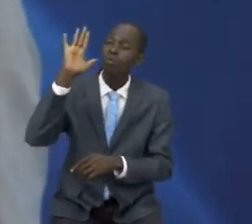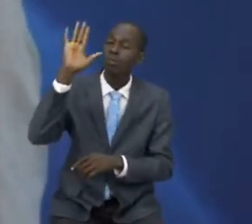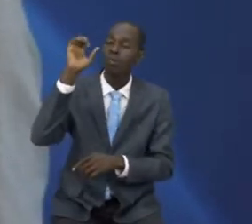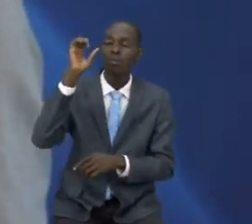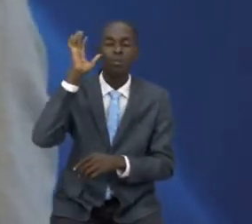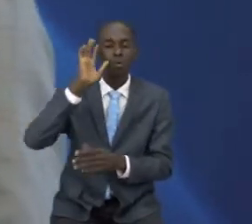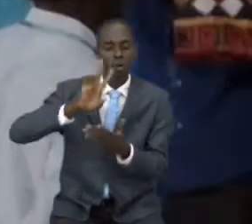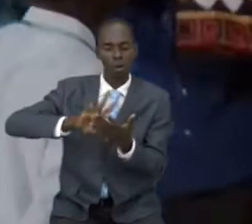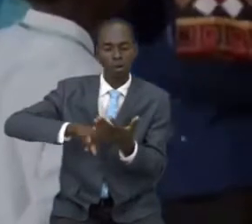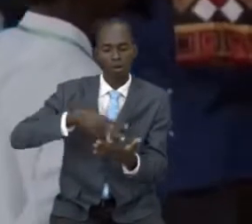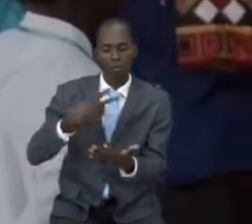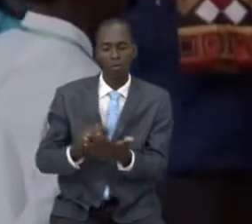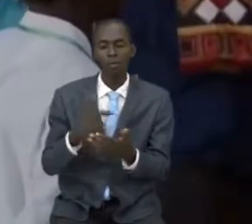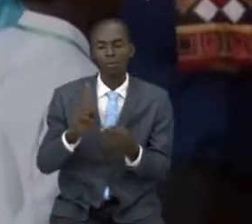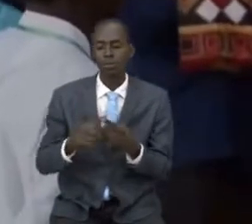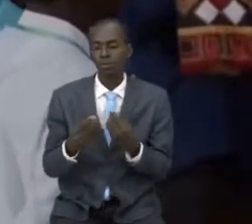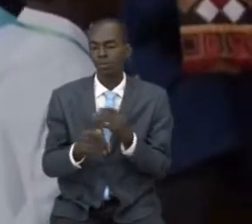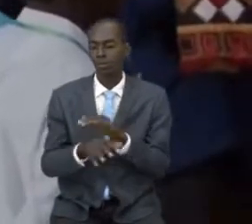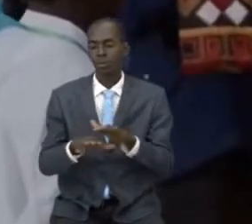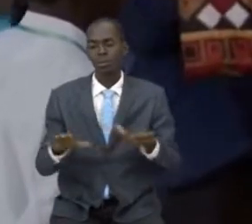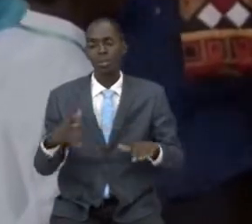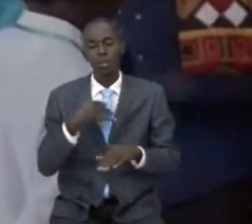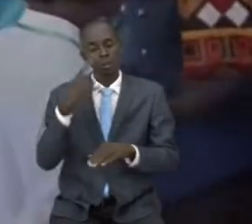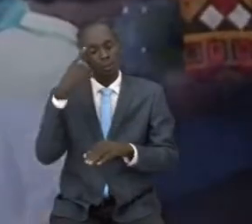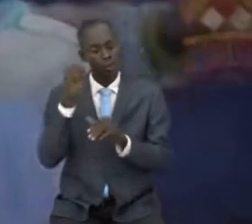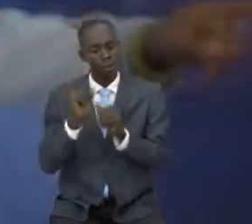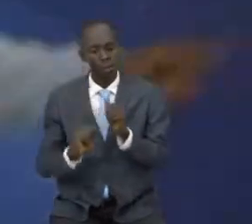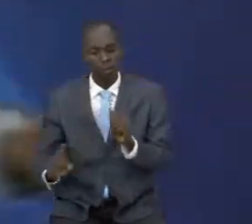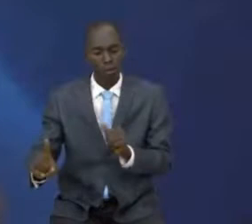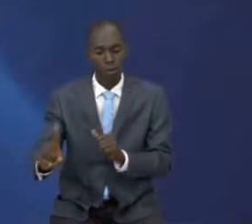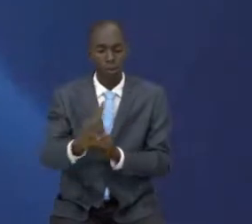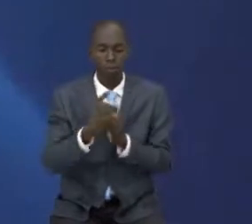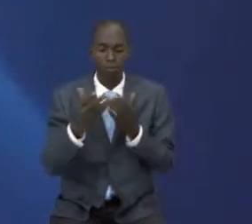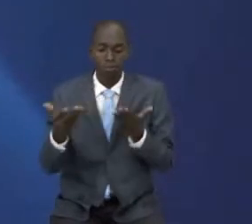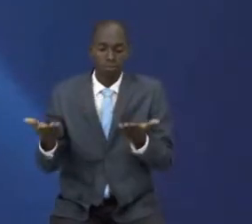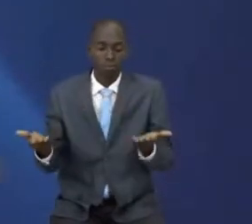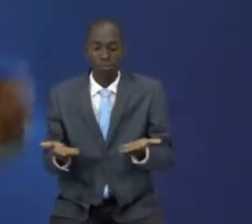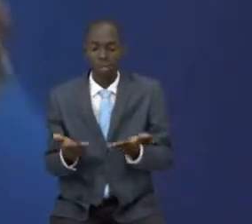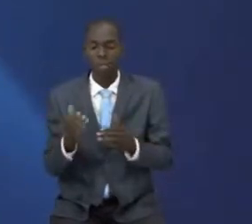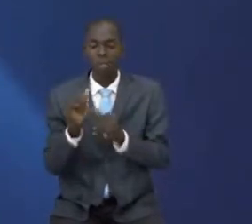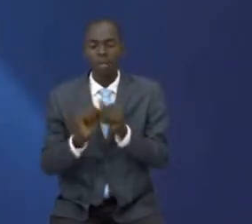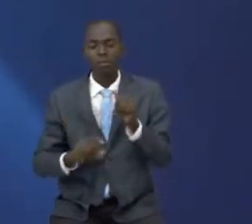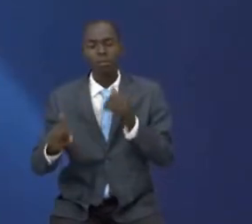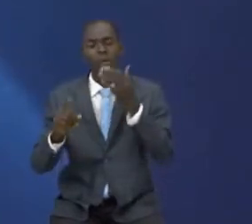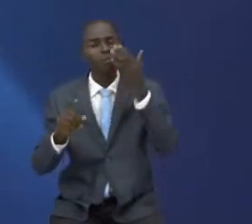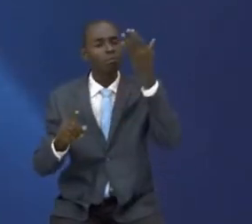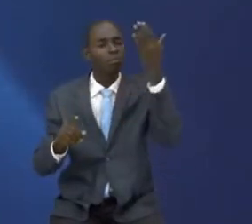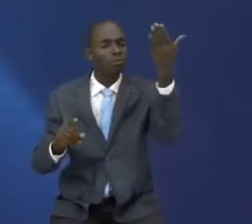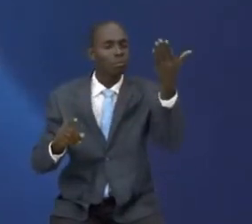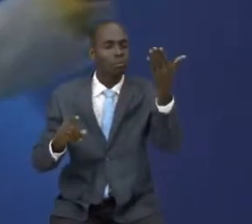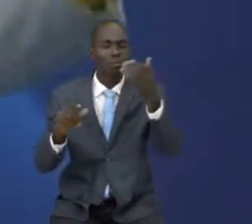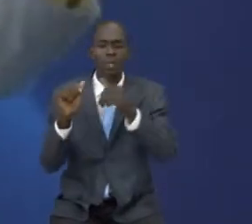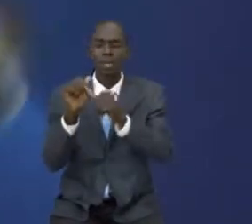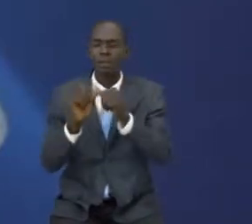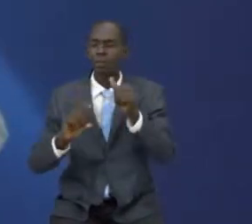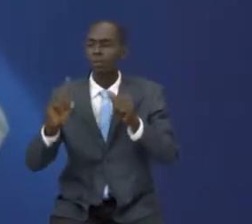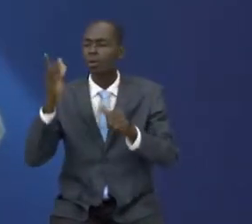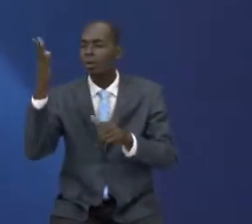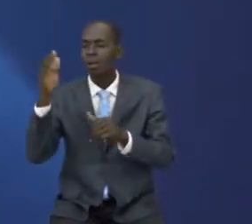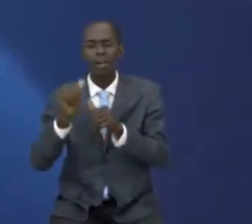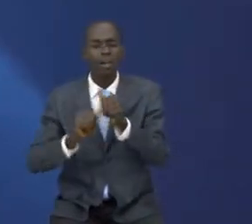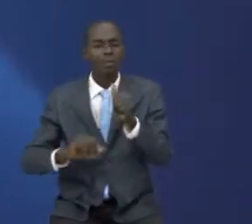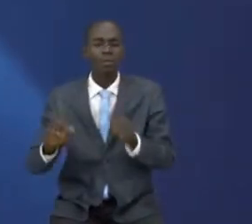the ground. And for everyone here, everyone there, everyone